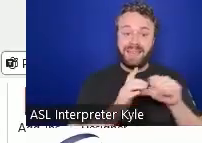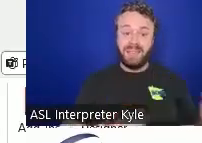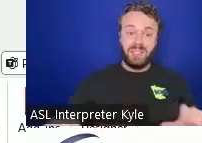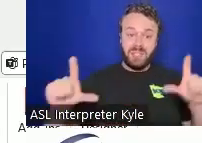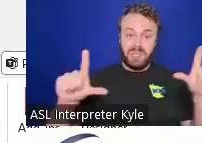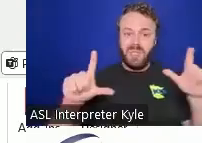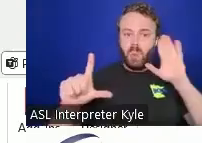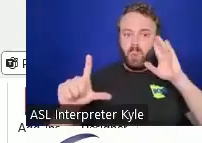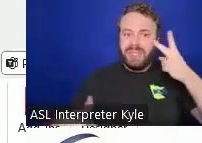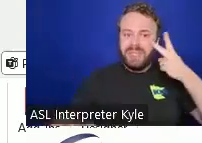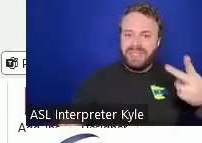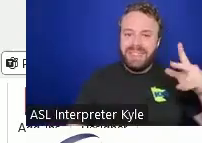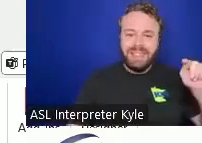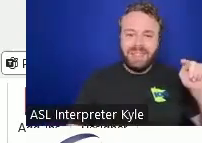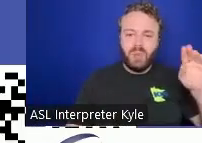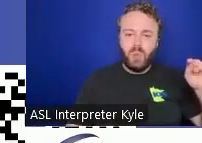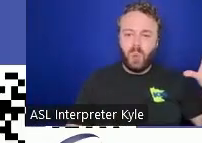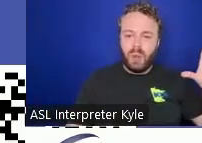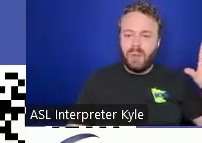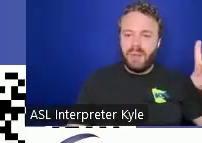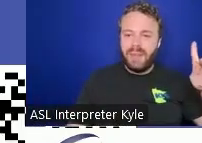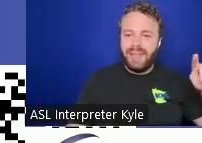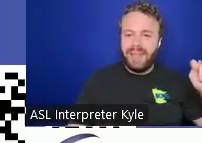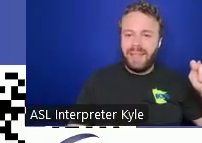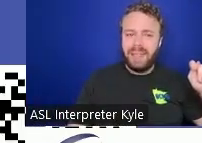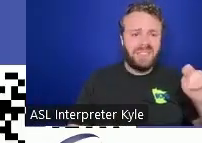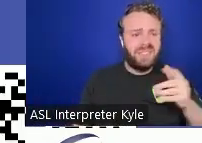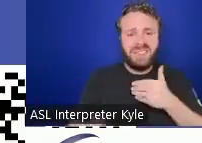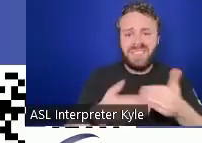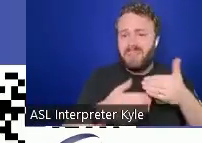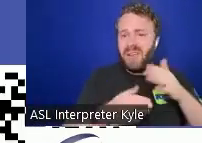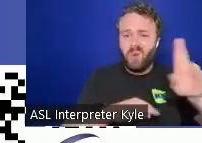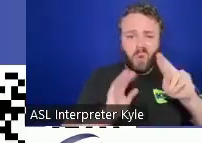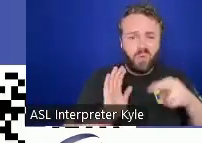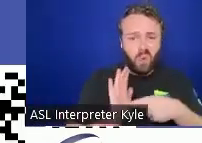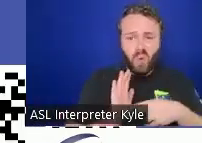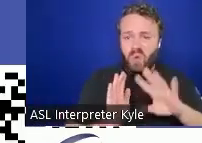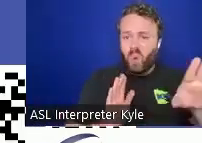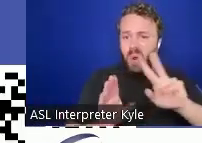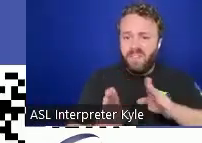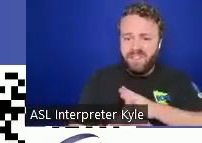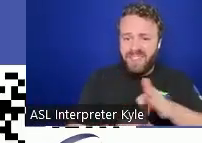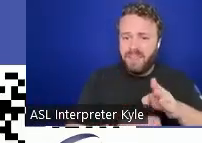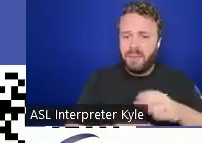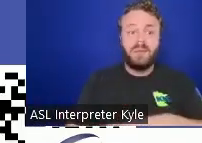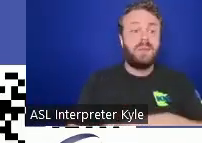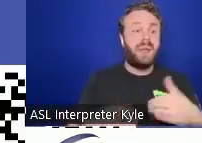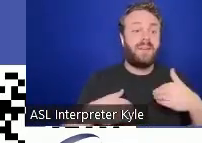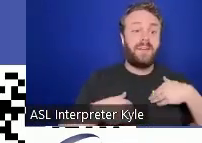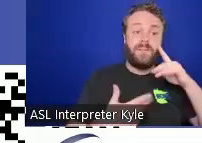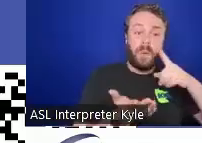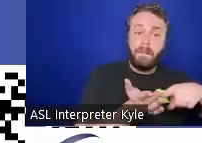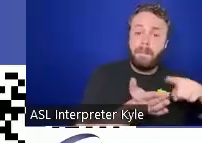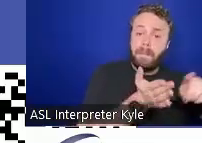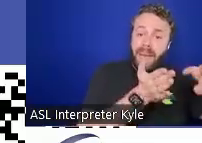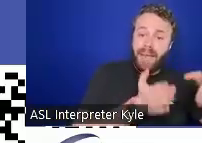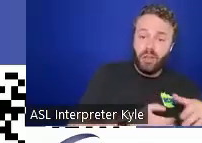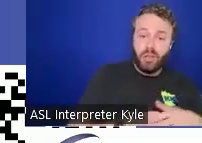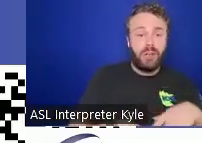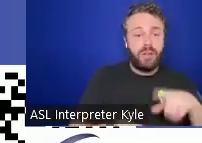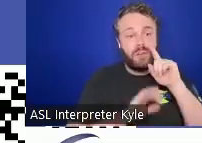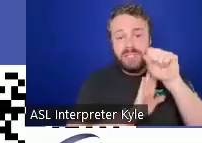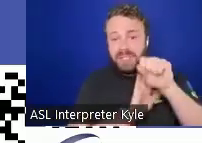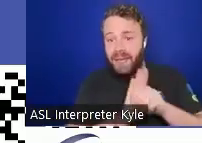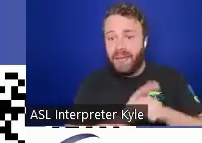for you, regardless of where you sit across the health and science ecosystem. We have them for payers, for states, providers. We